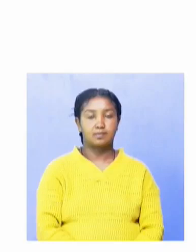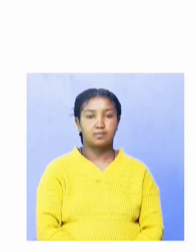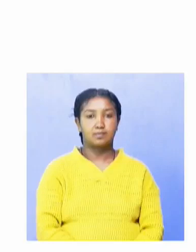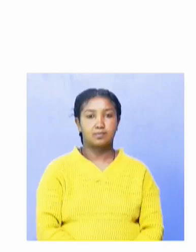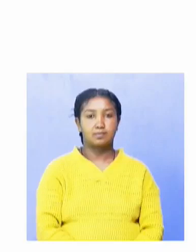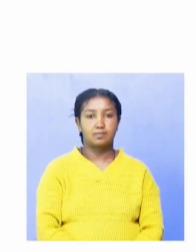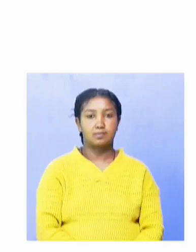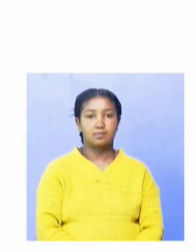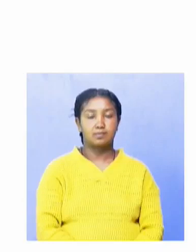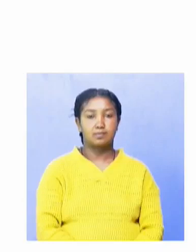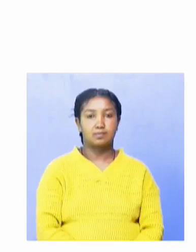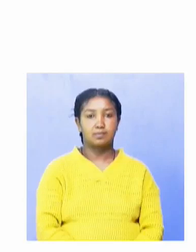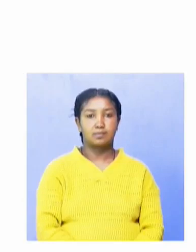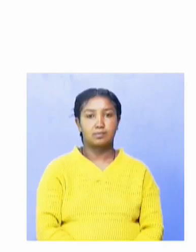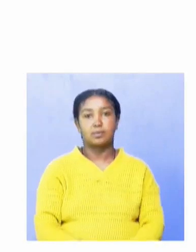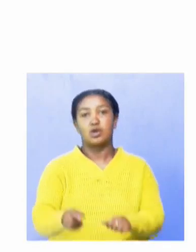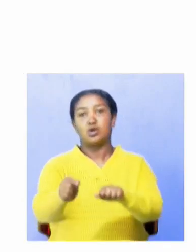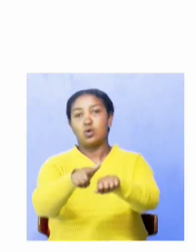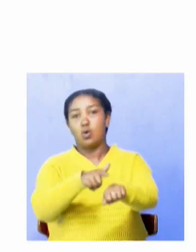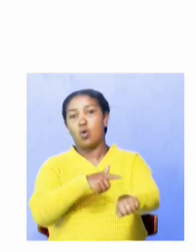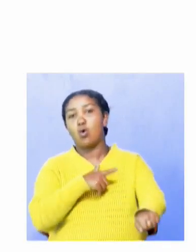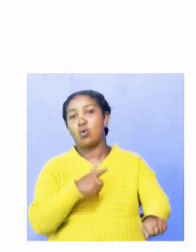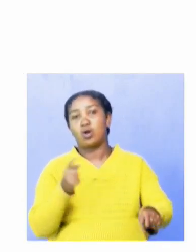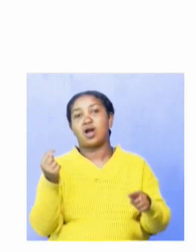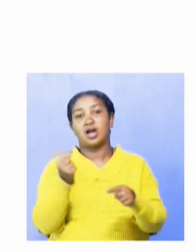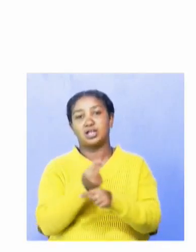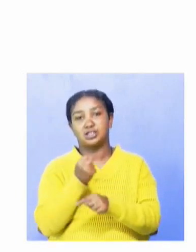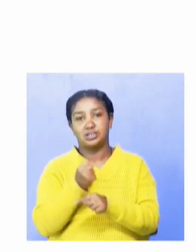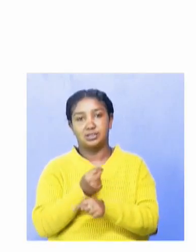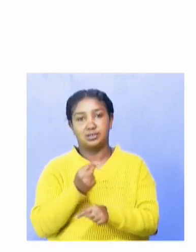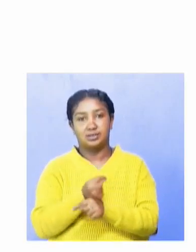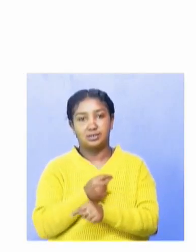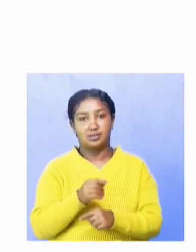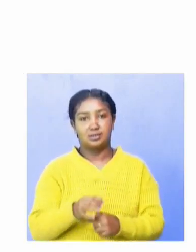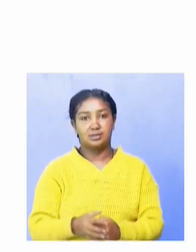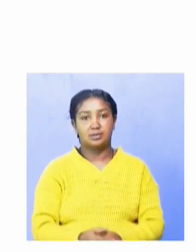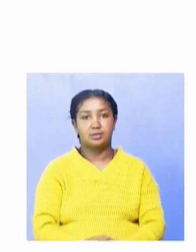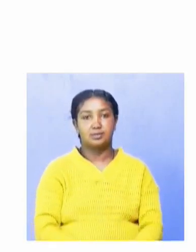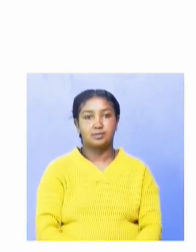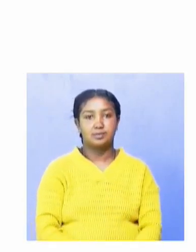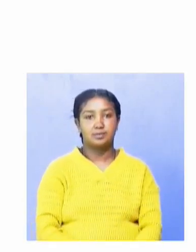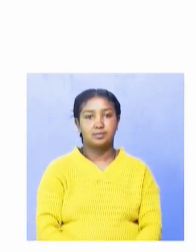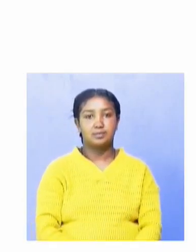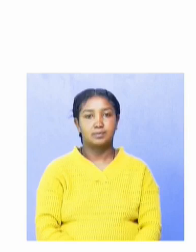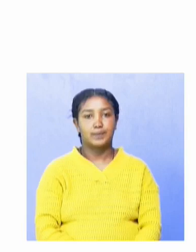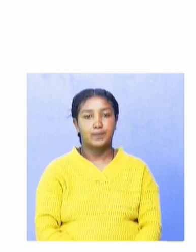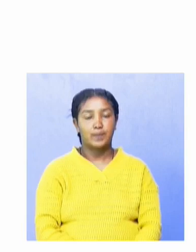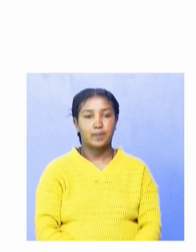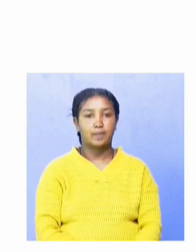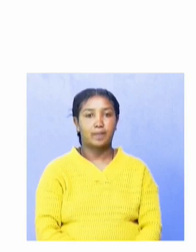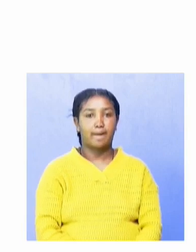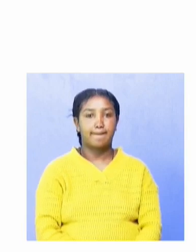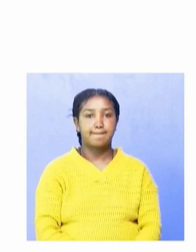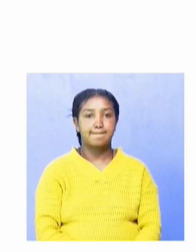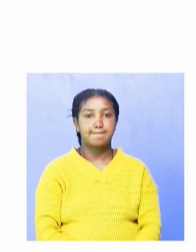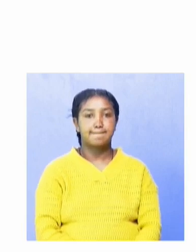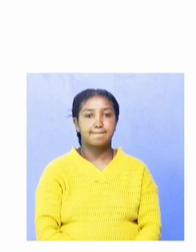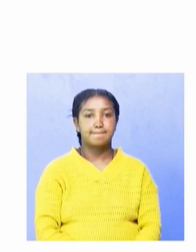Indicates long action. Long actions.